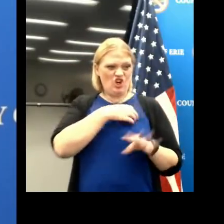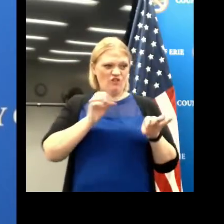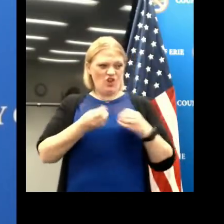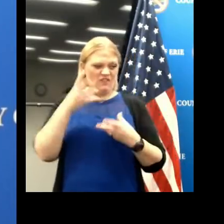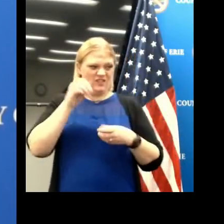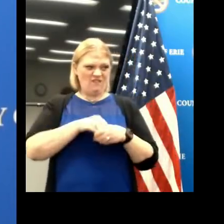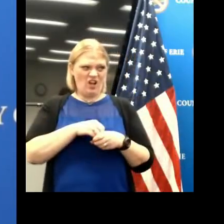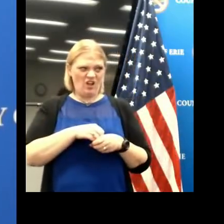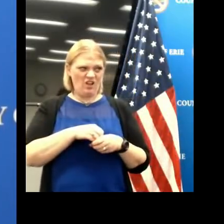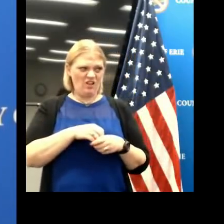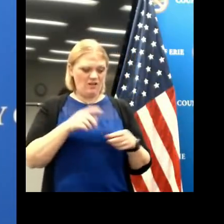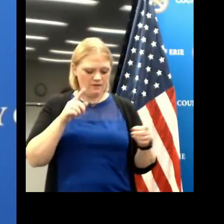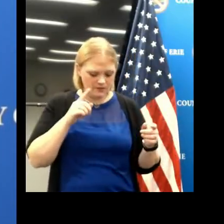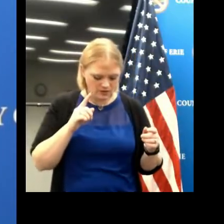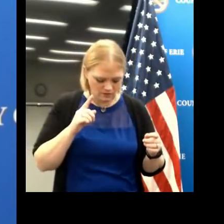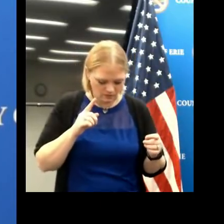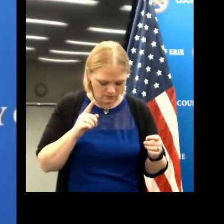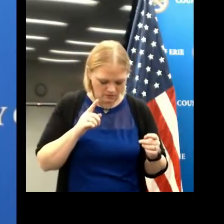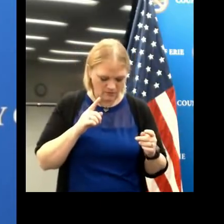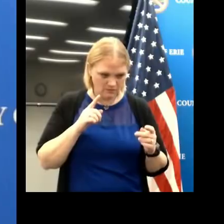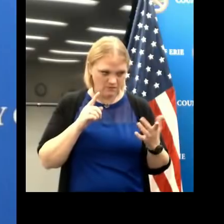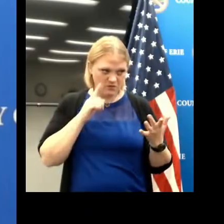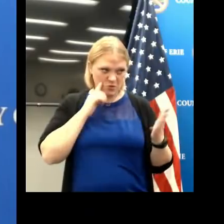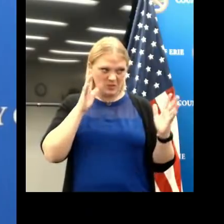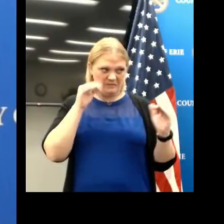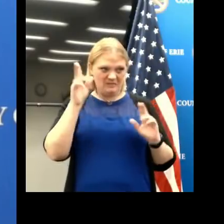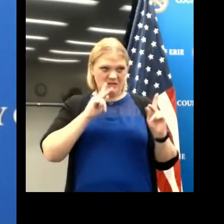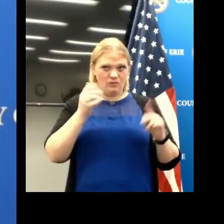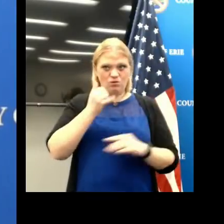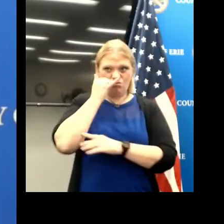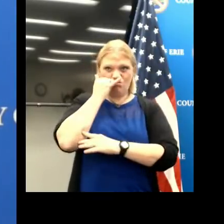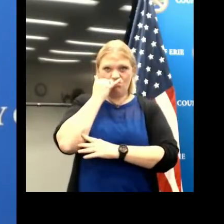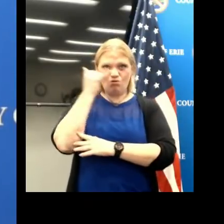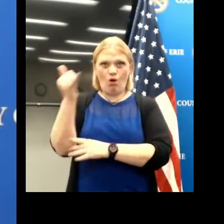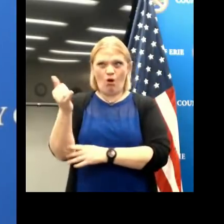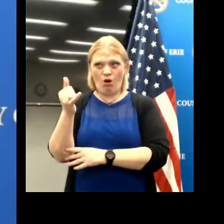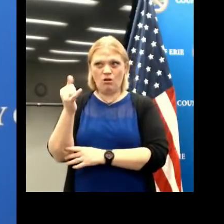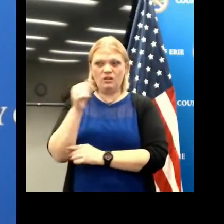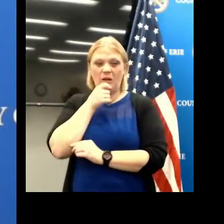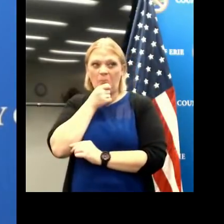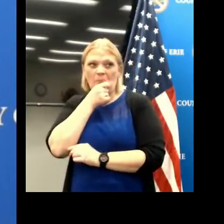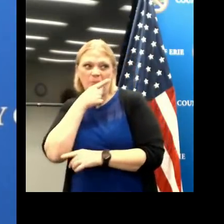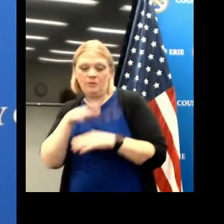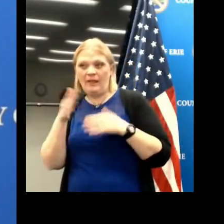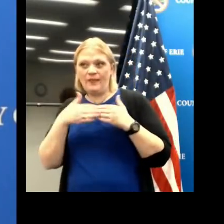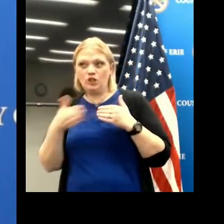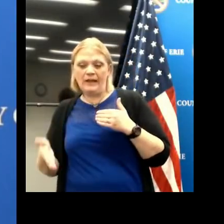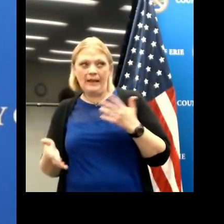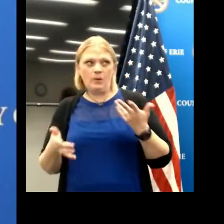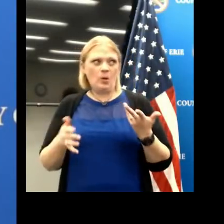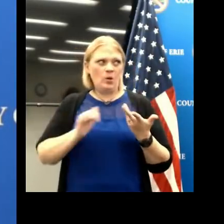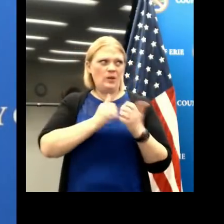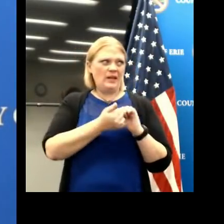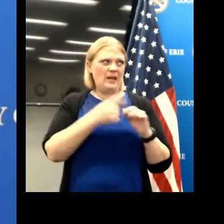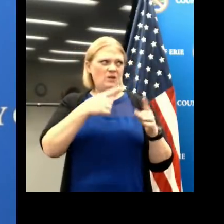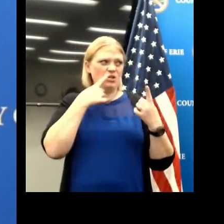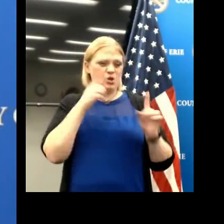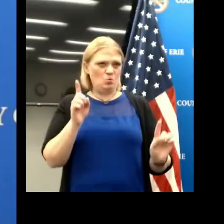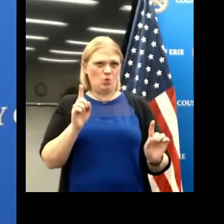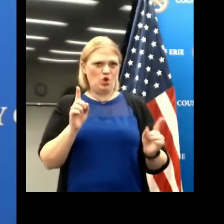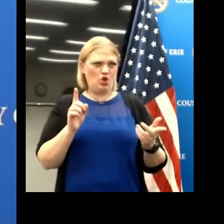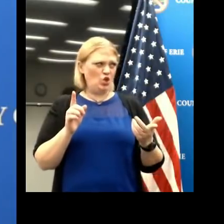involved here? I mean, are people supposed to? Are you expecting people to call and turn in their neighbors? Or how is this really going to work at such